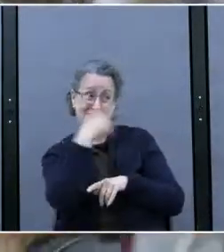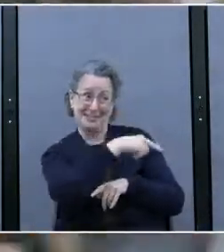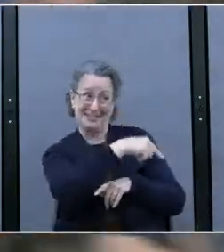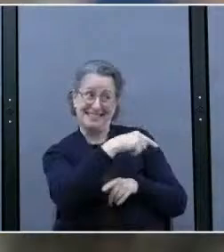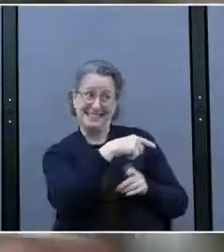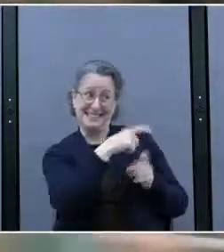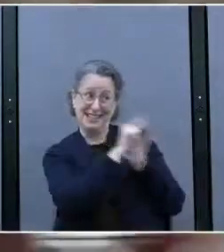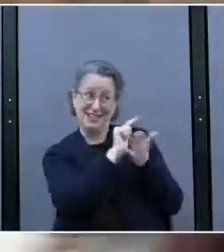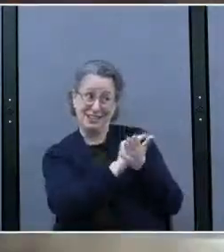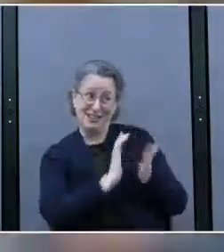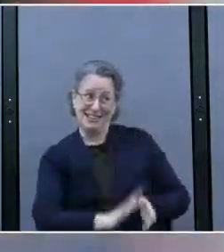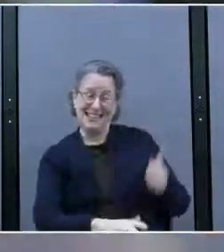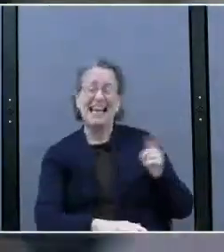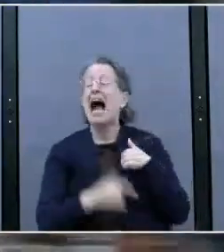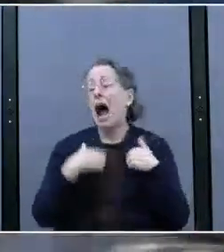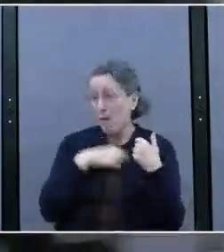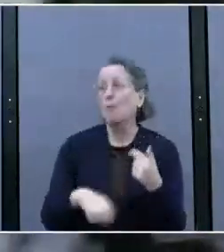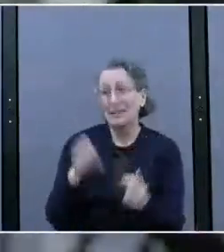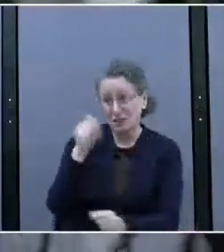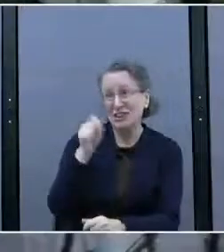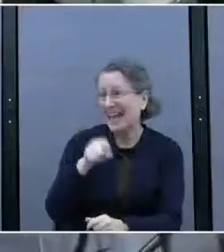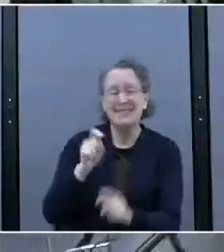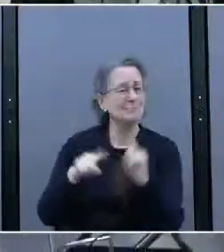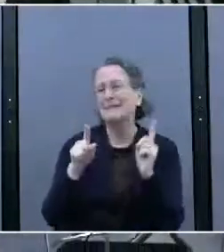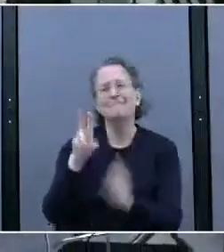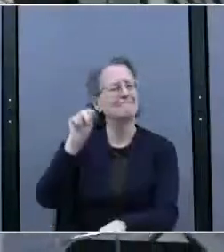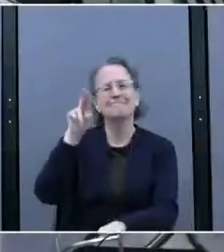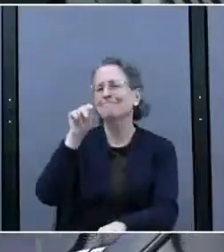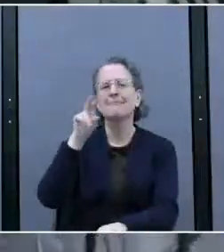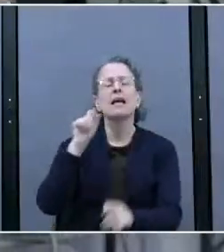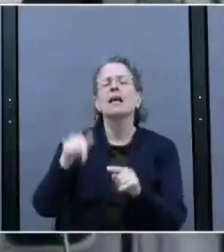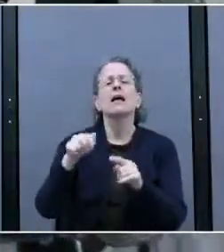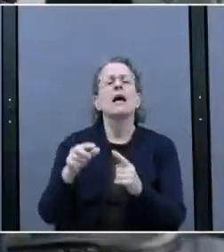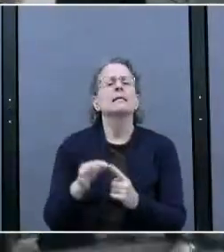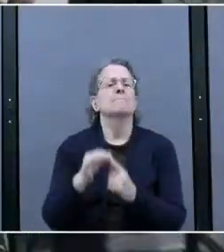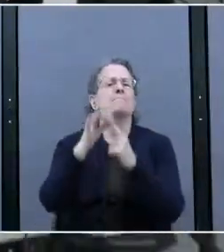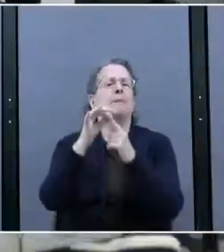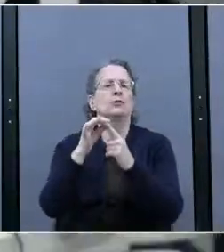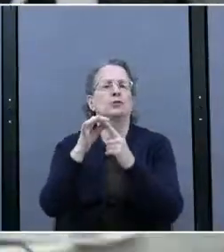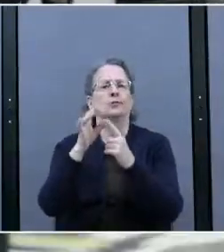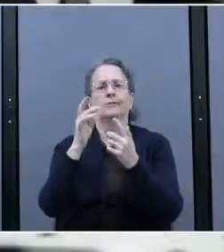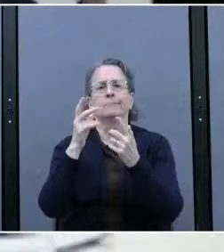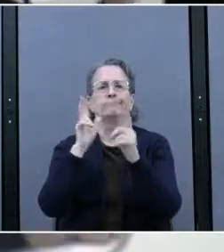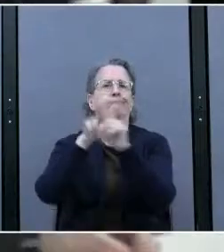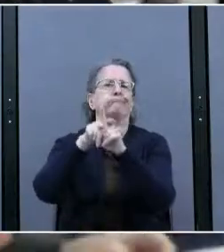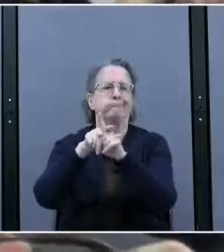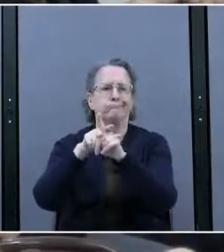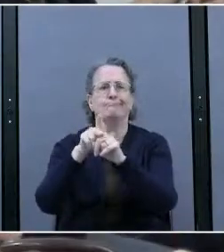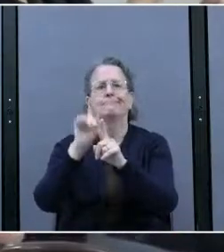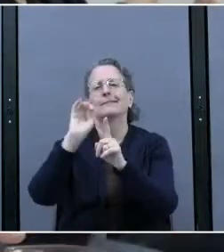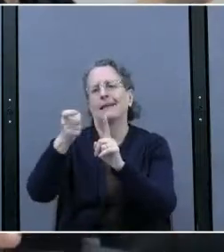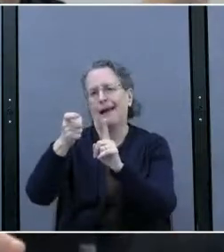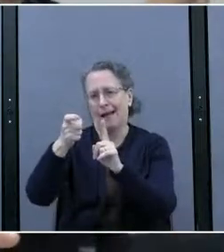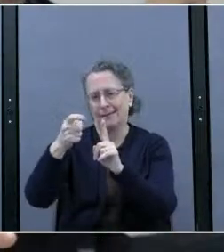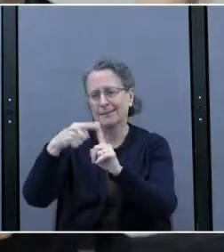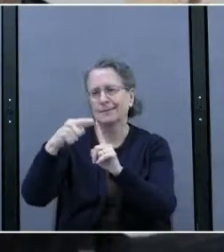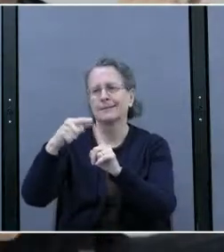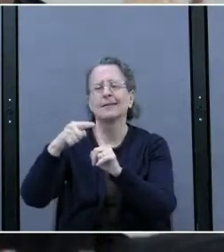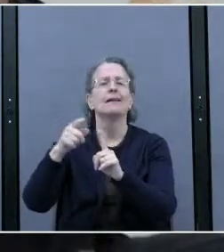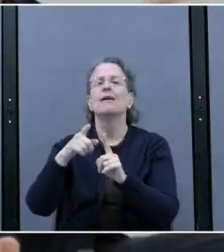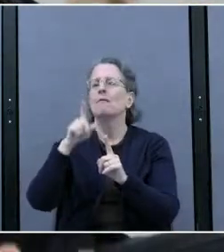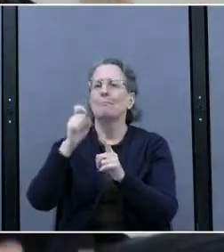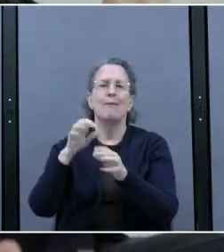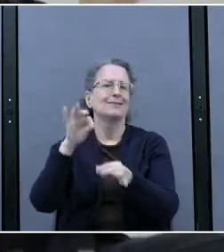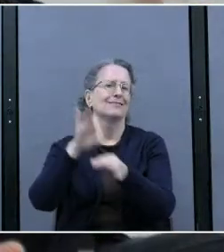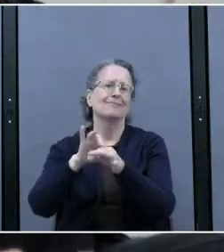yes to that, but the answer is no. Because it is a special assessment, it needs to be voted upon every year. And I would love